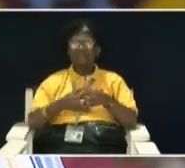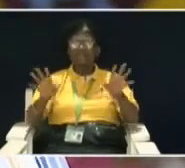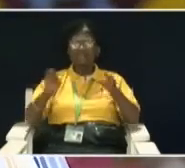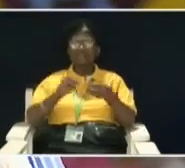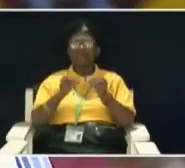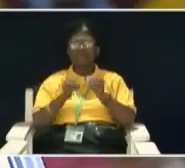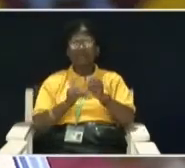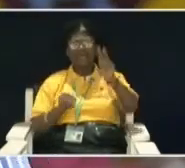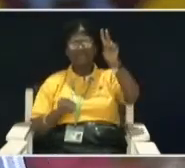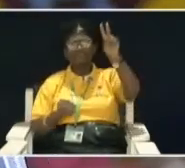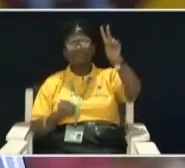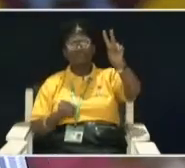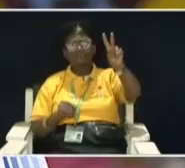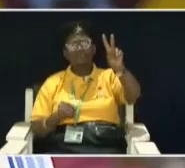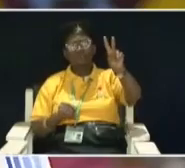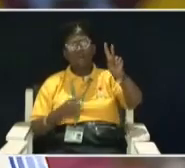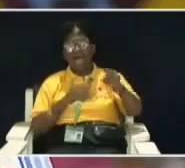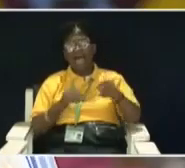At gate number two,